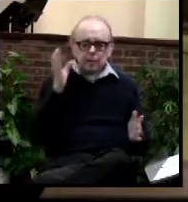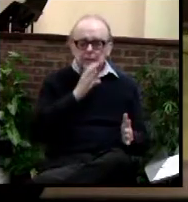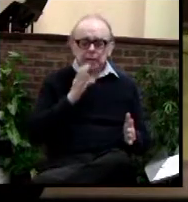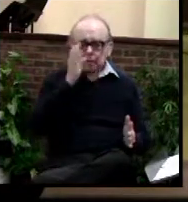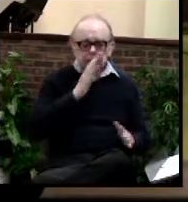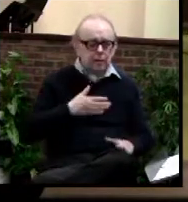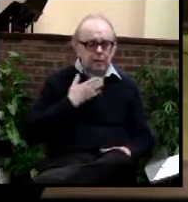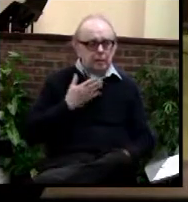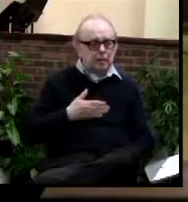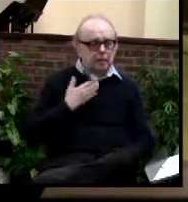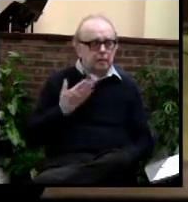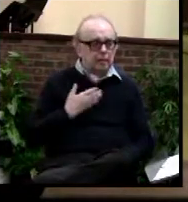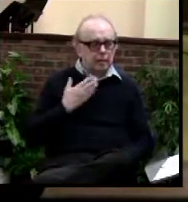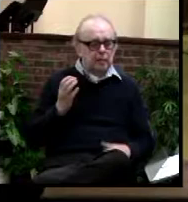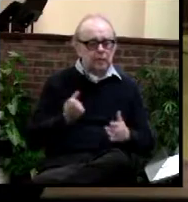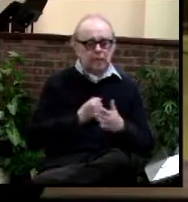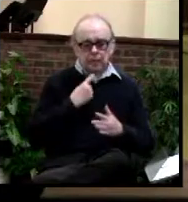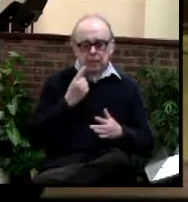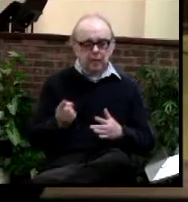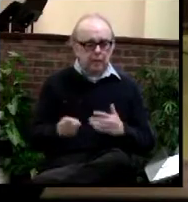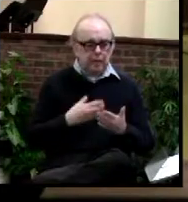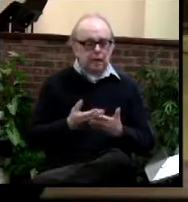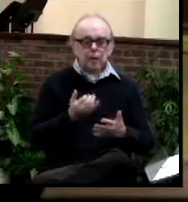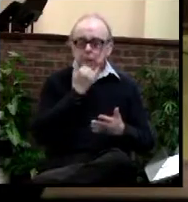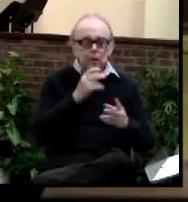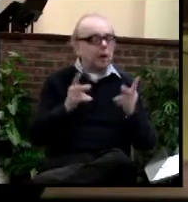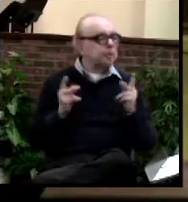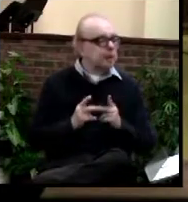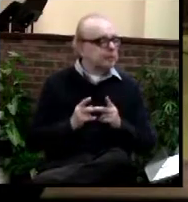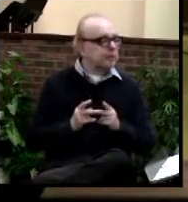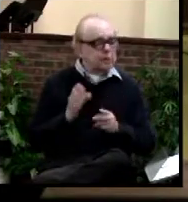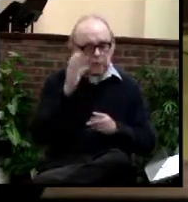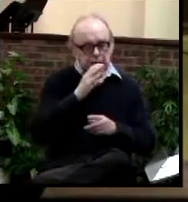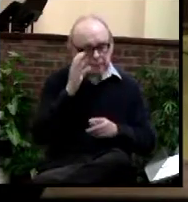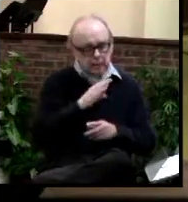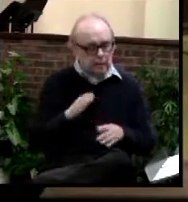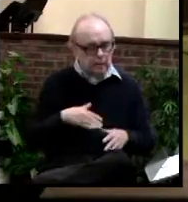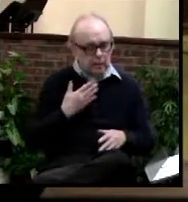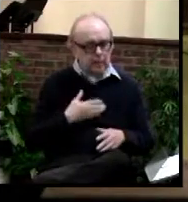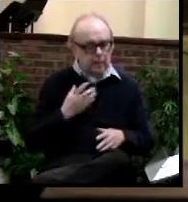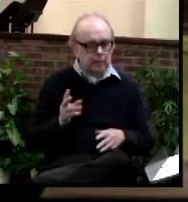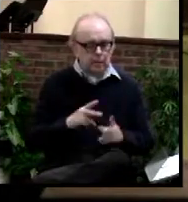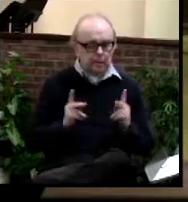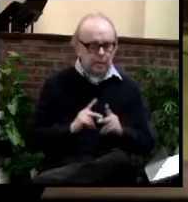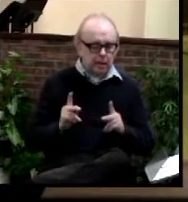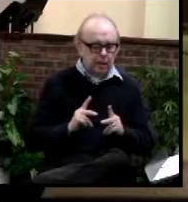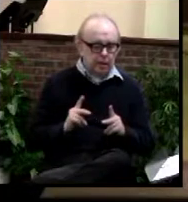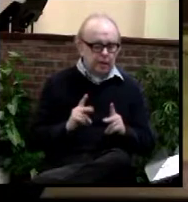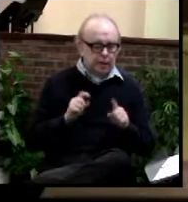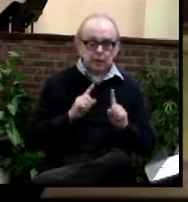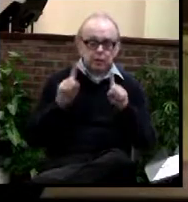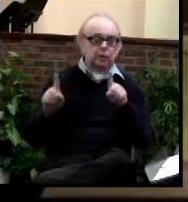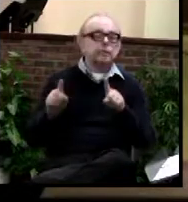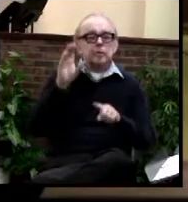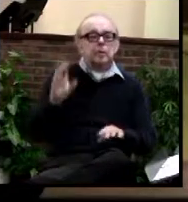happiness, the song says, in all the wrong places. When the place we should be looking to is to the cross.